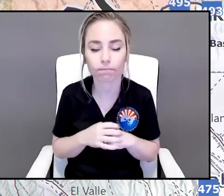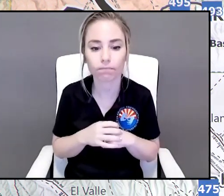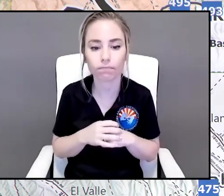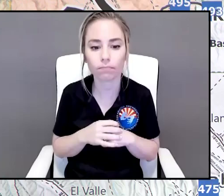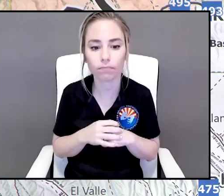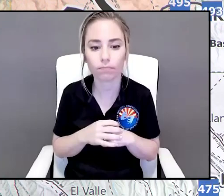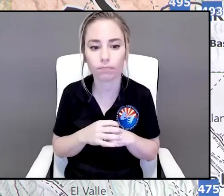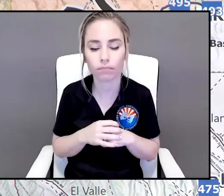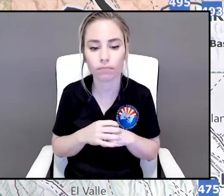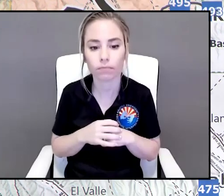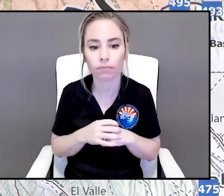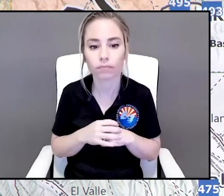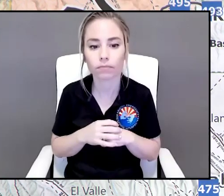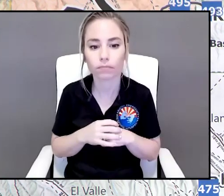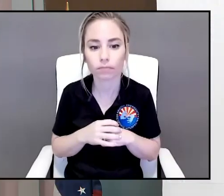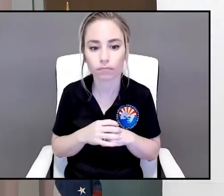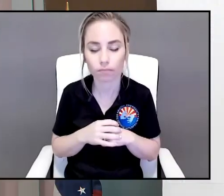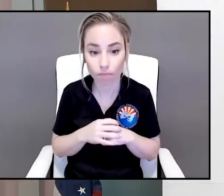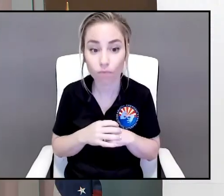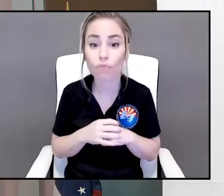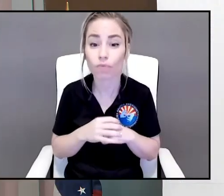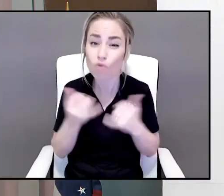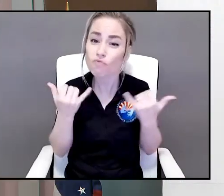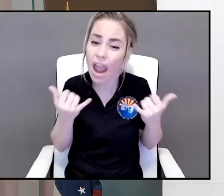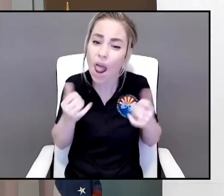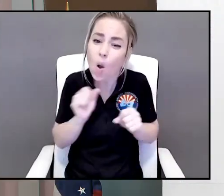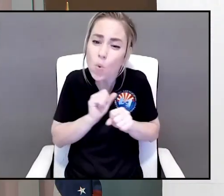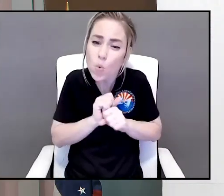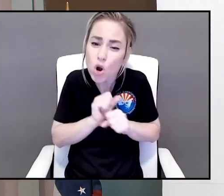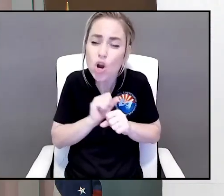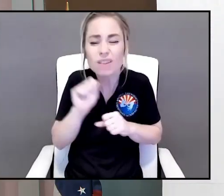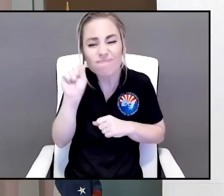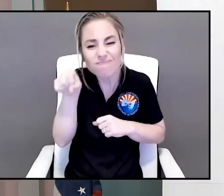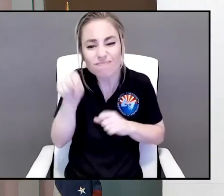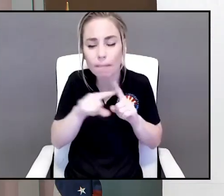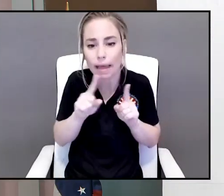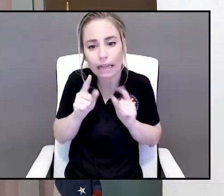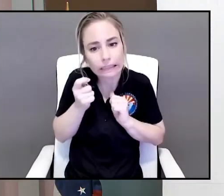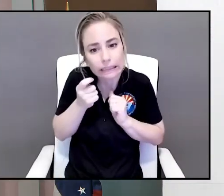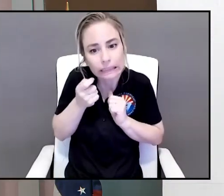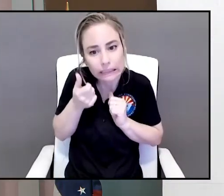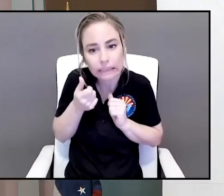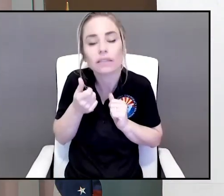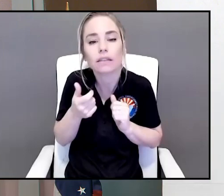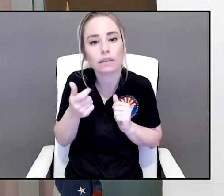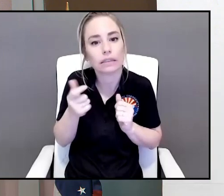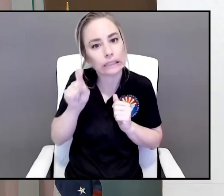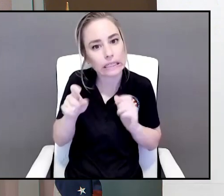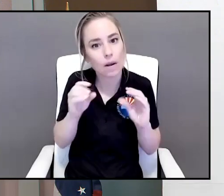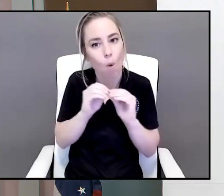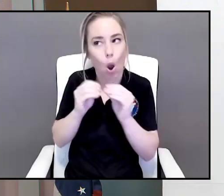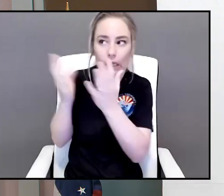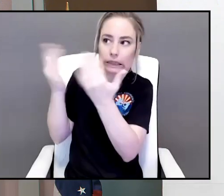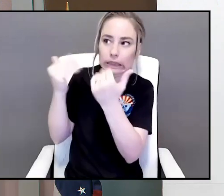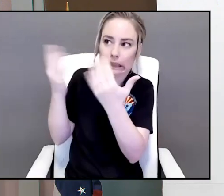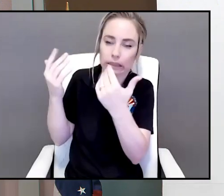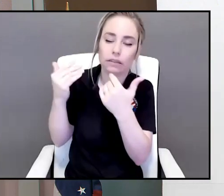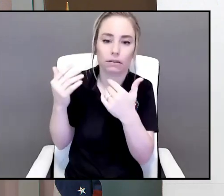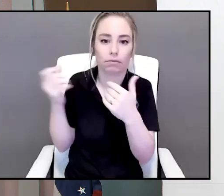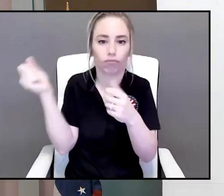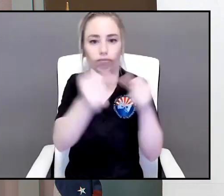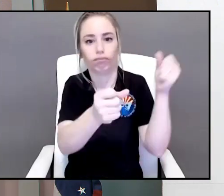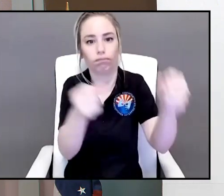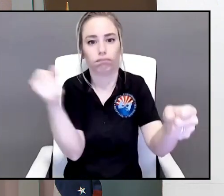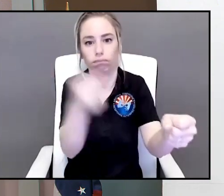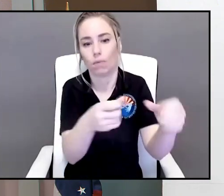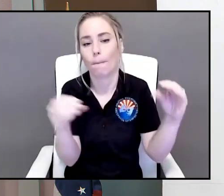some of the work right now, but it's very limited. And so we're going to try to beef up that operation and see if we can't get some more work done in that